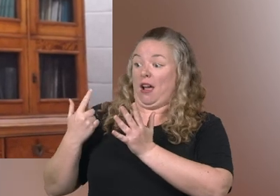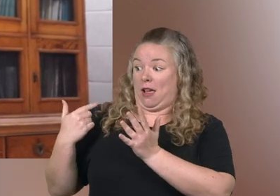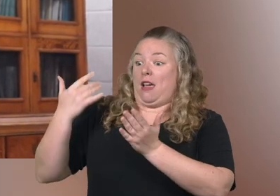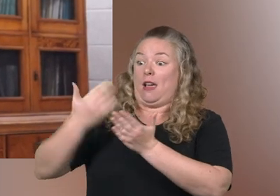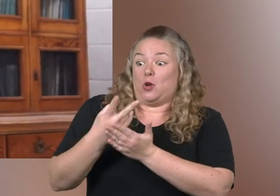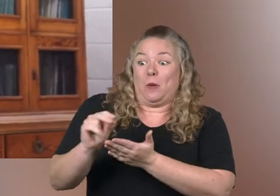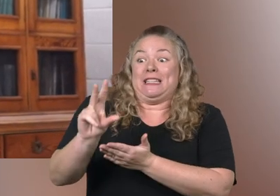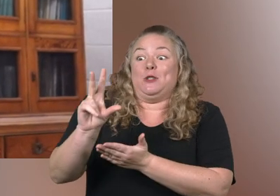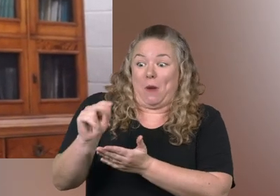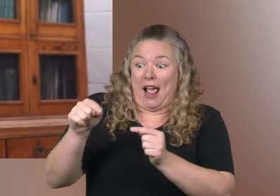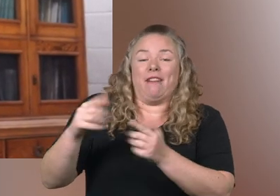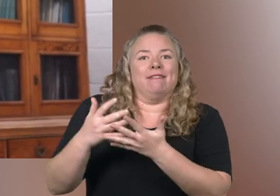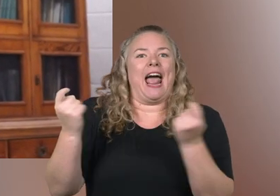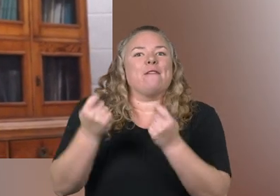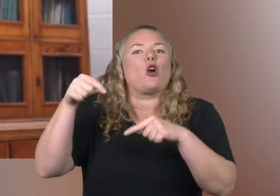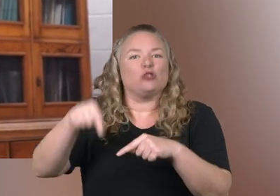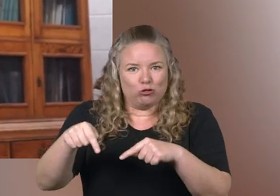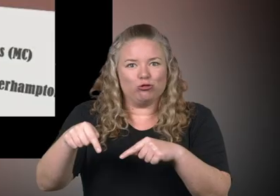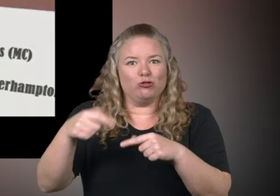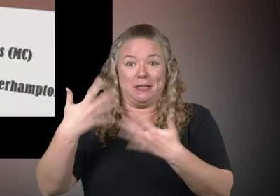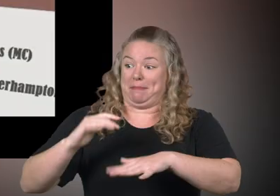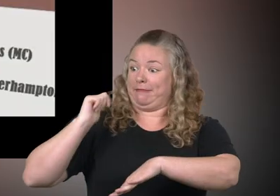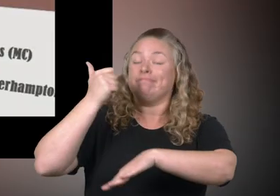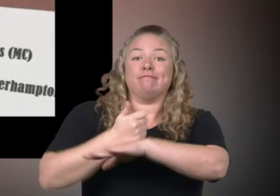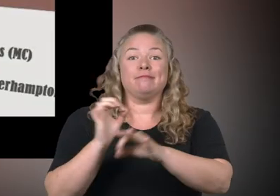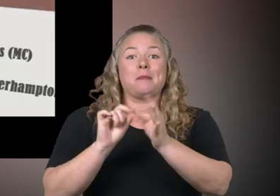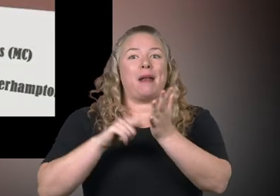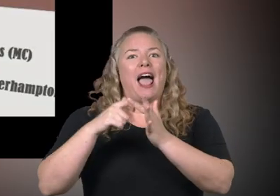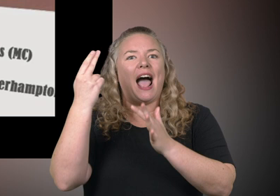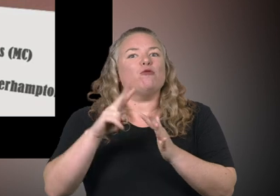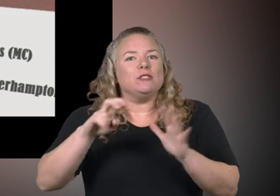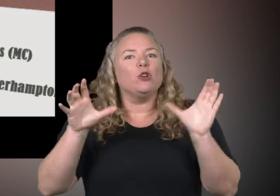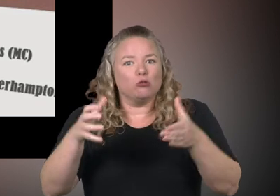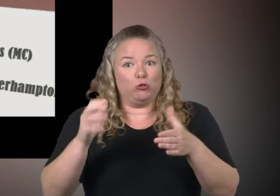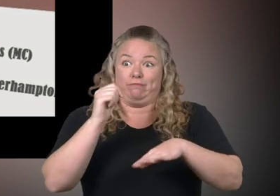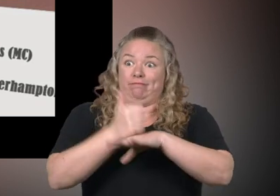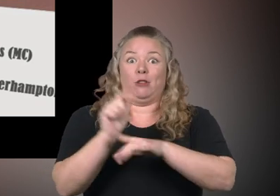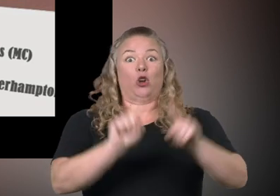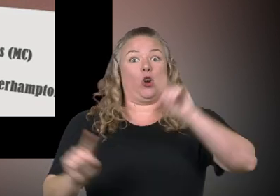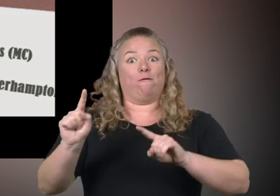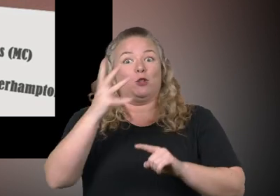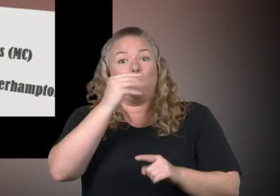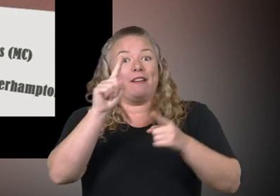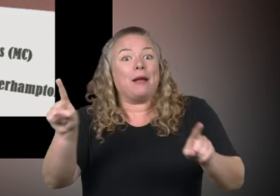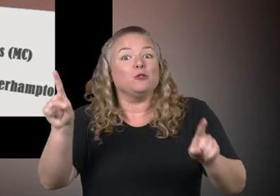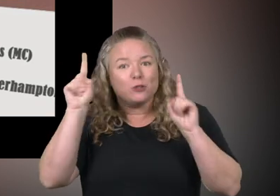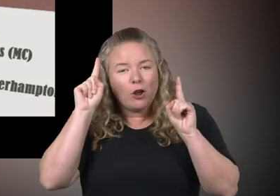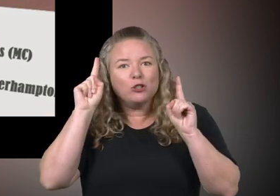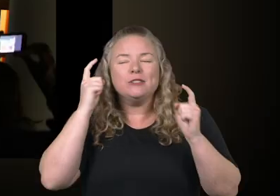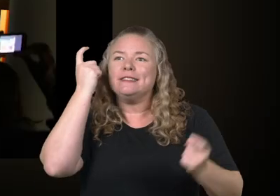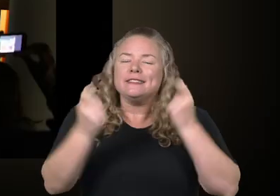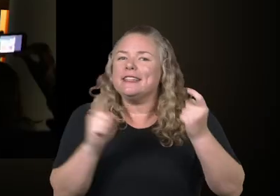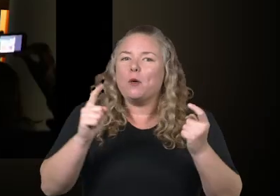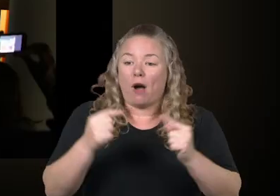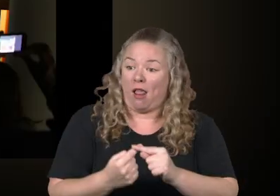in October 2012, the Black Art Research Group staged a conference at Wolverhampton